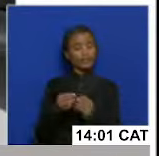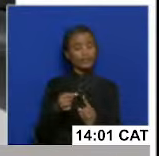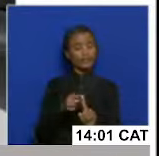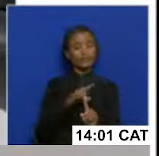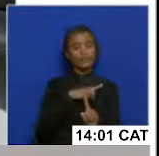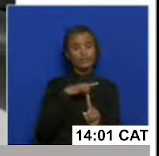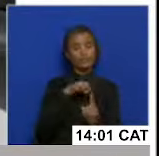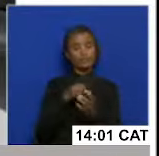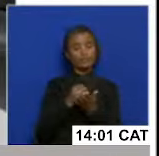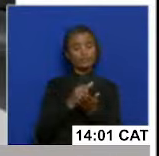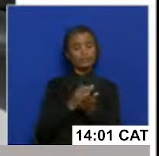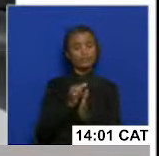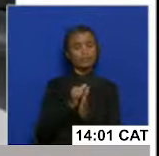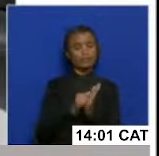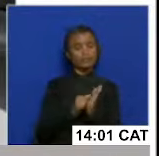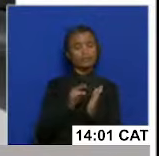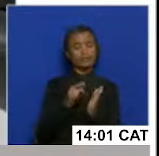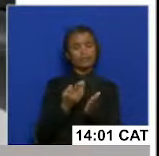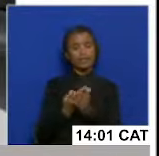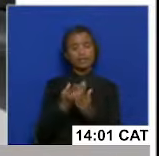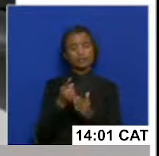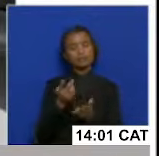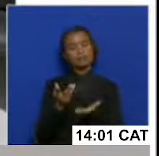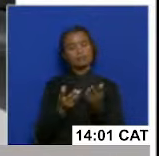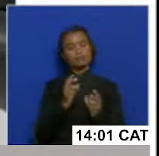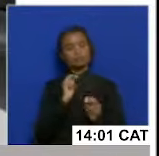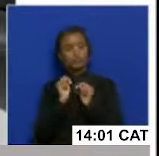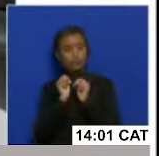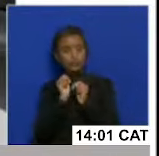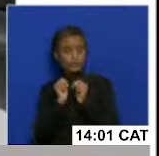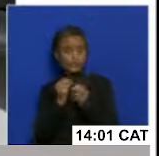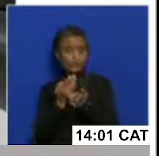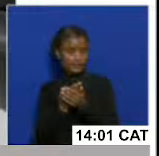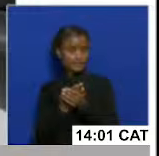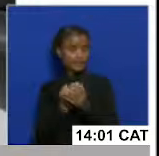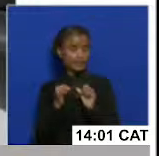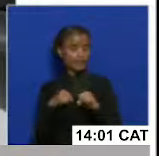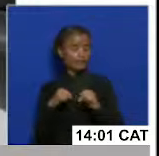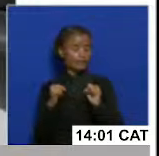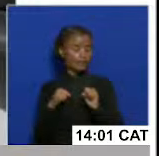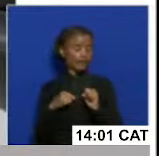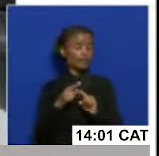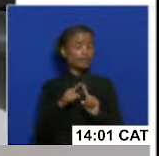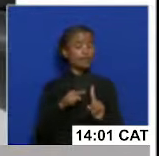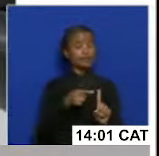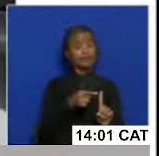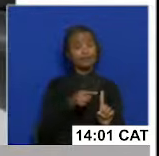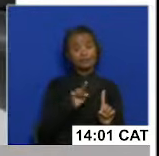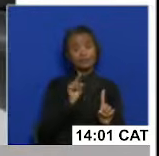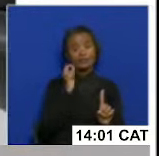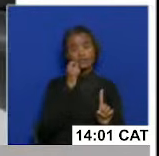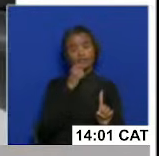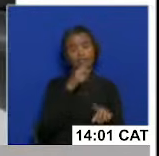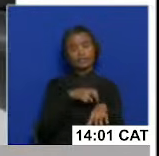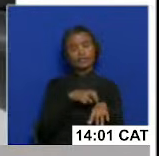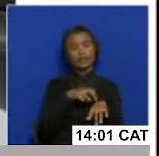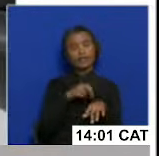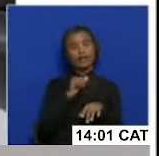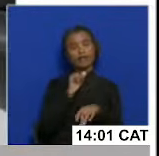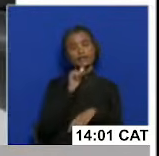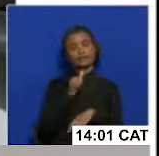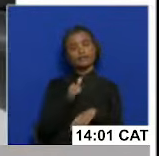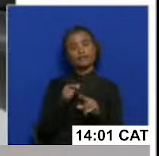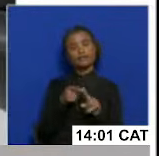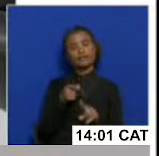What is Officer Stolz saying she needs an answer from you about before 10 in